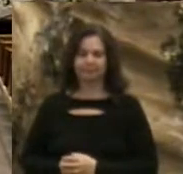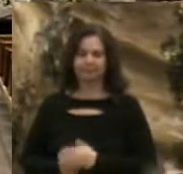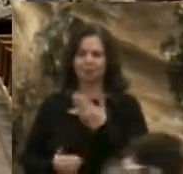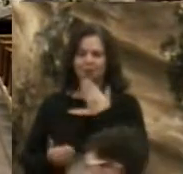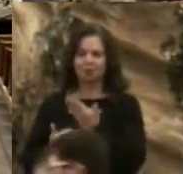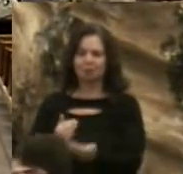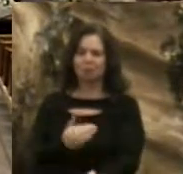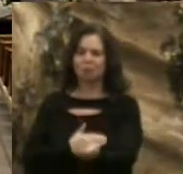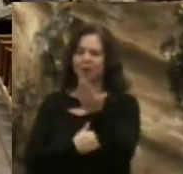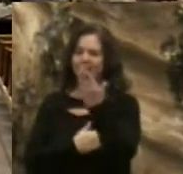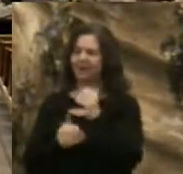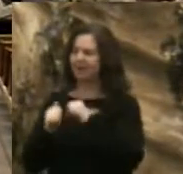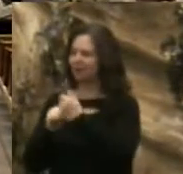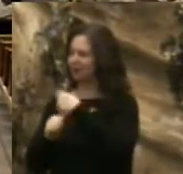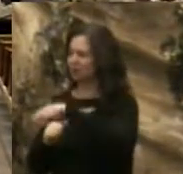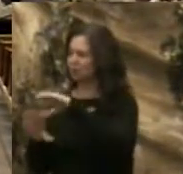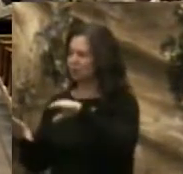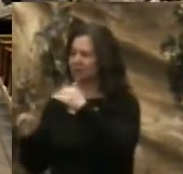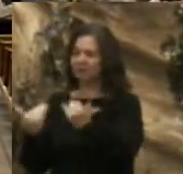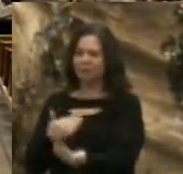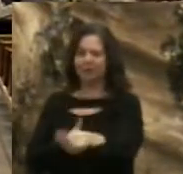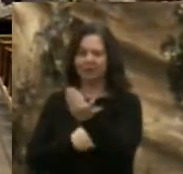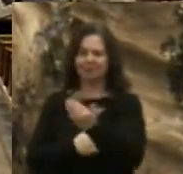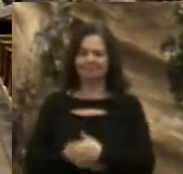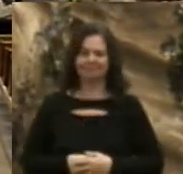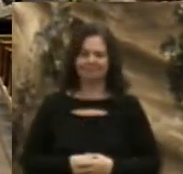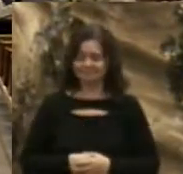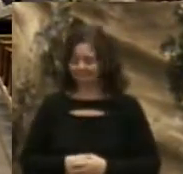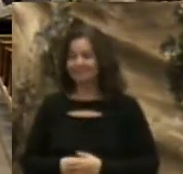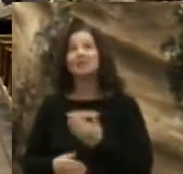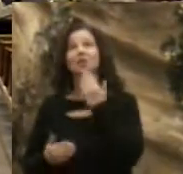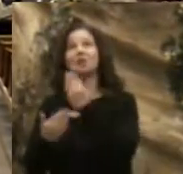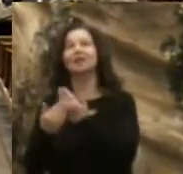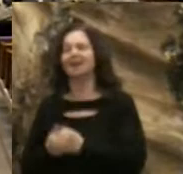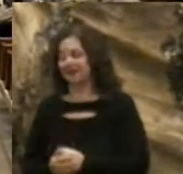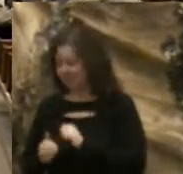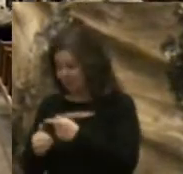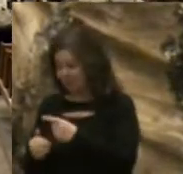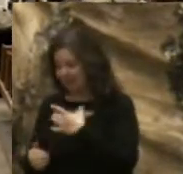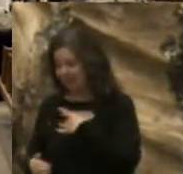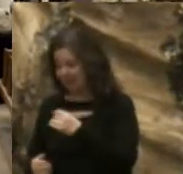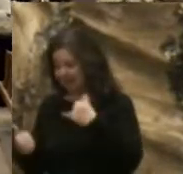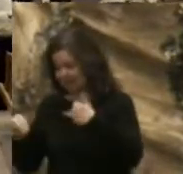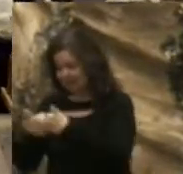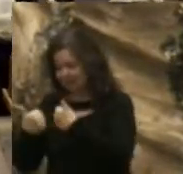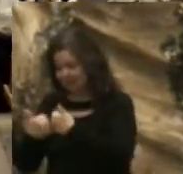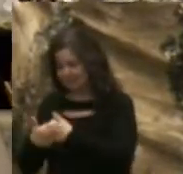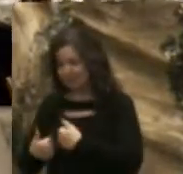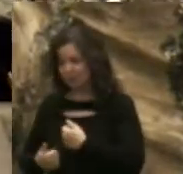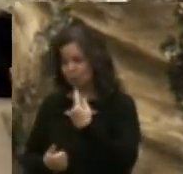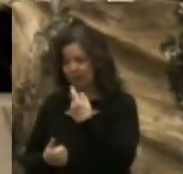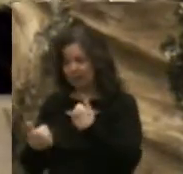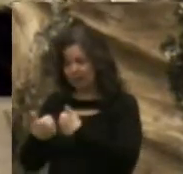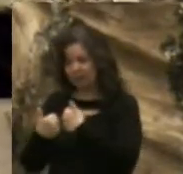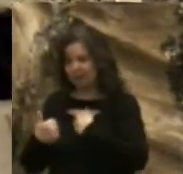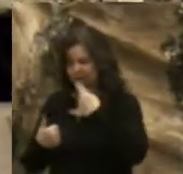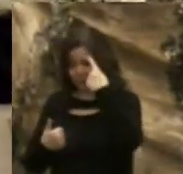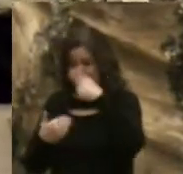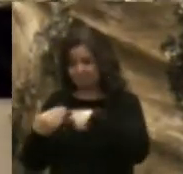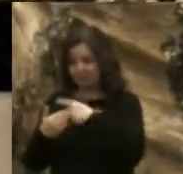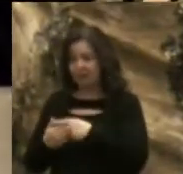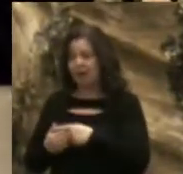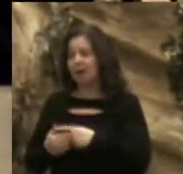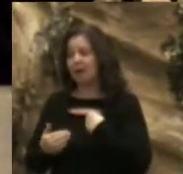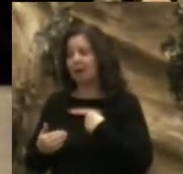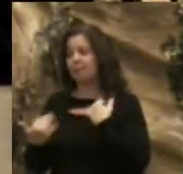Good morning to you guys. How's it going this morning? You guys like to play games? There's a game I'm thinking of. We like to play it at home